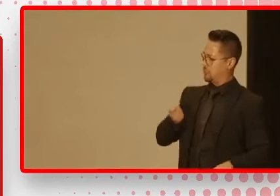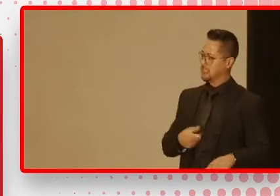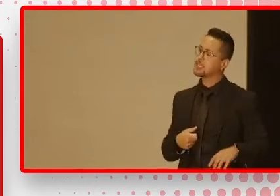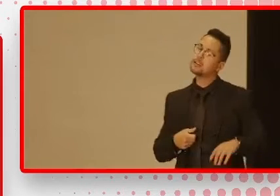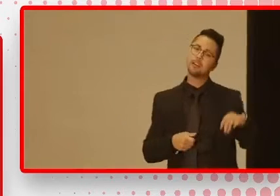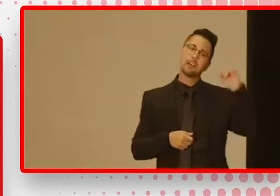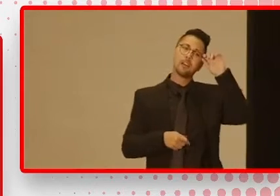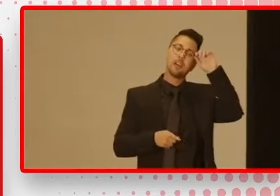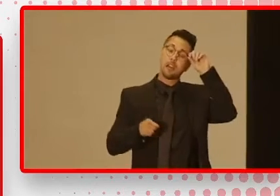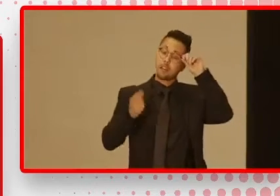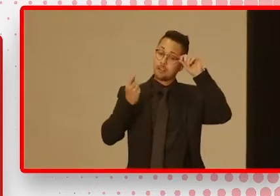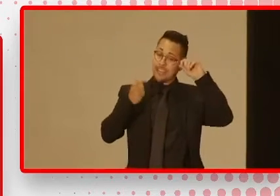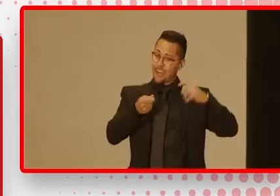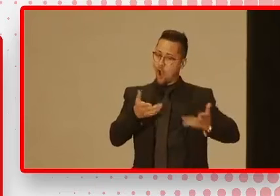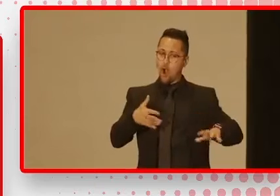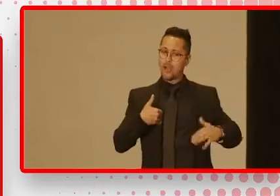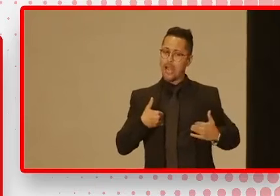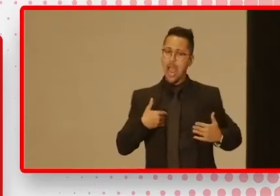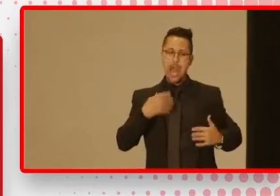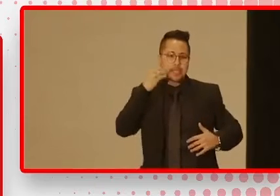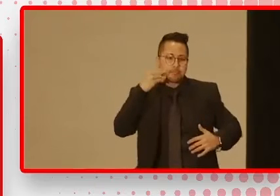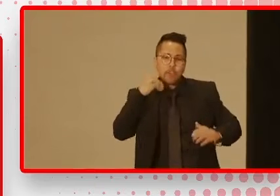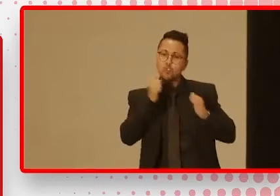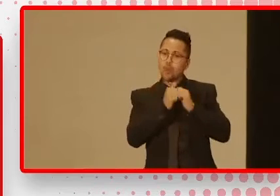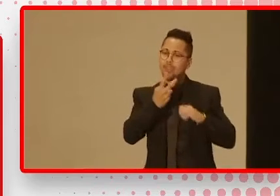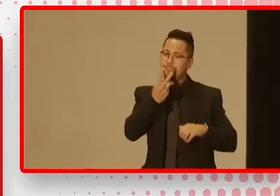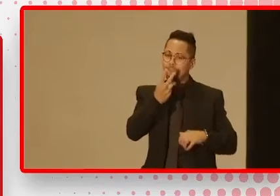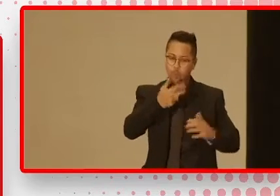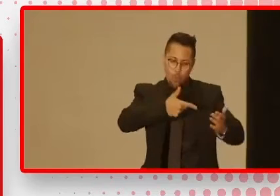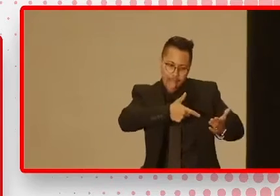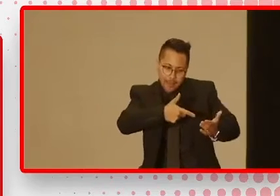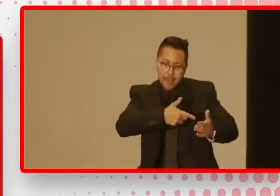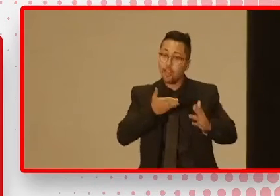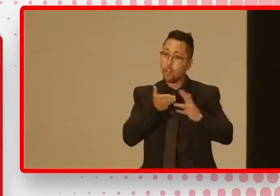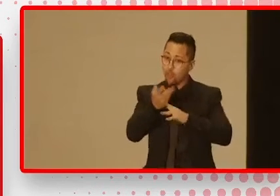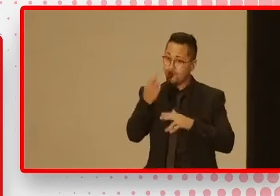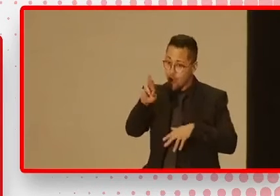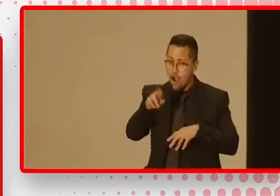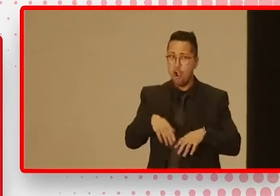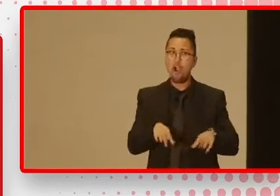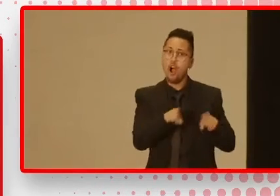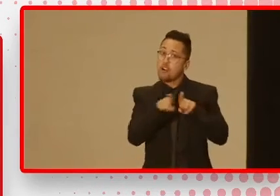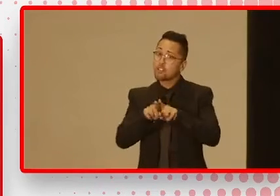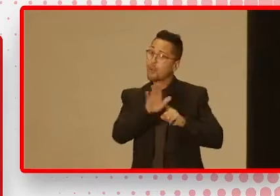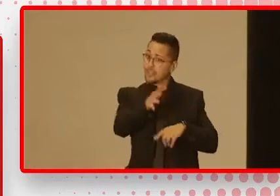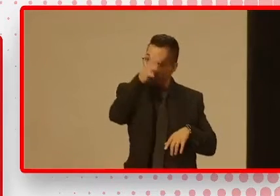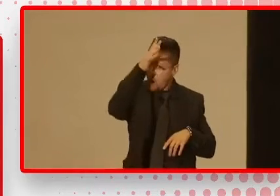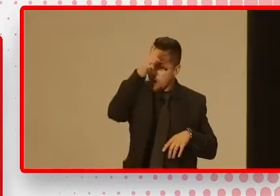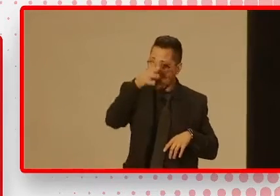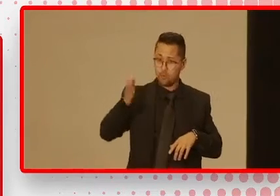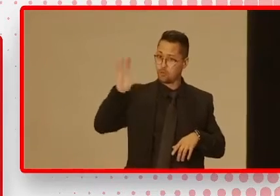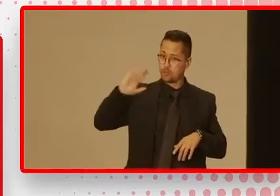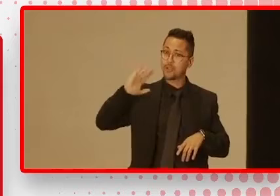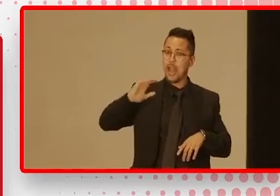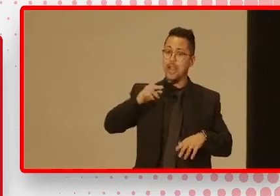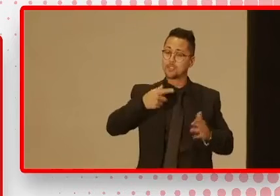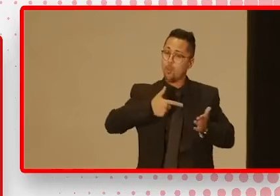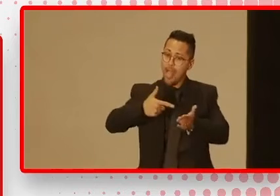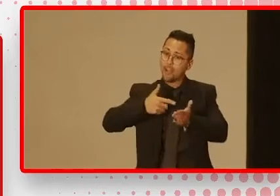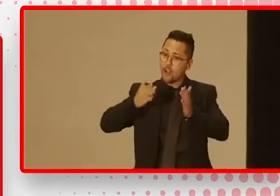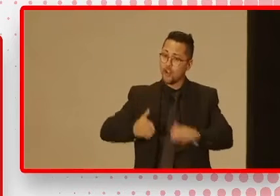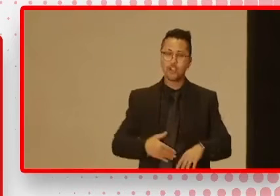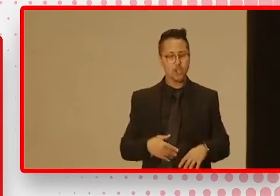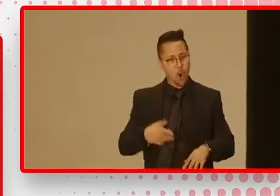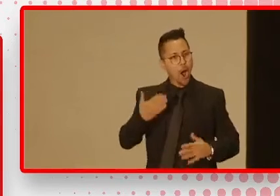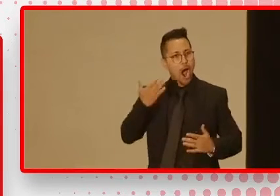already had exposure to welding through the vocational school, and his father was a welder. So this was really good because I knew he had the interest. I knew